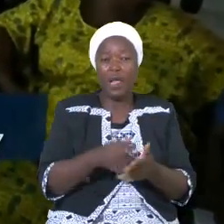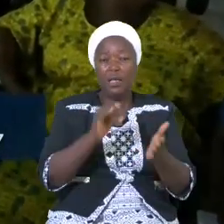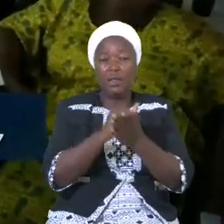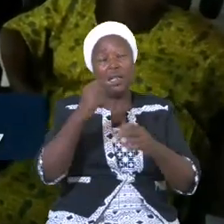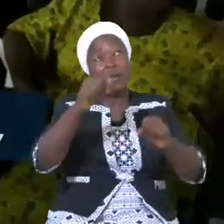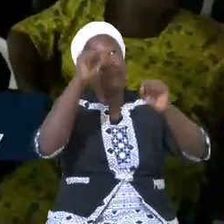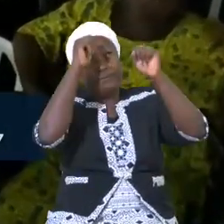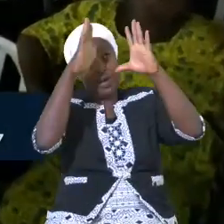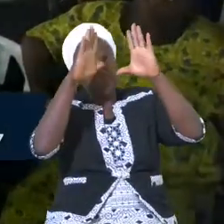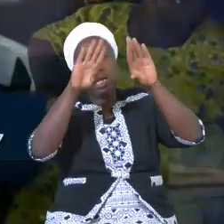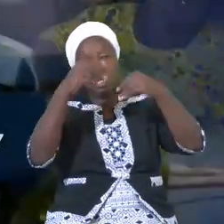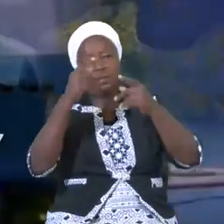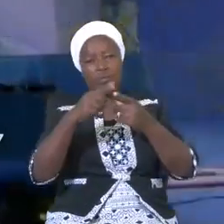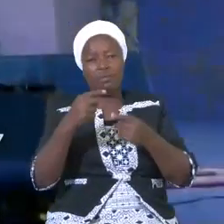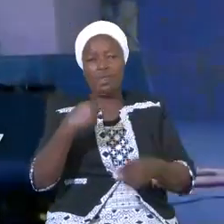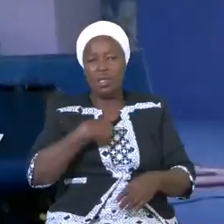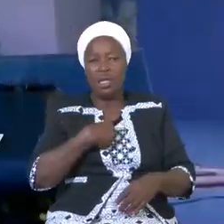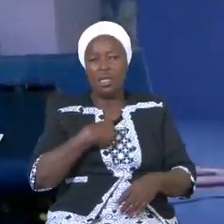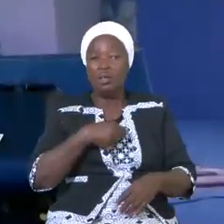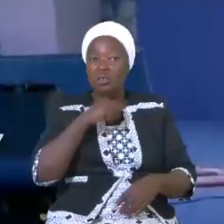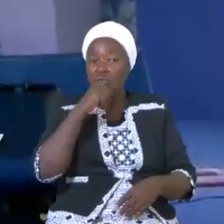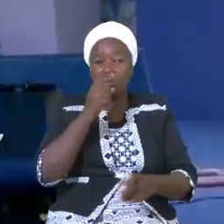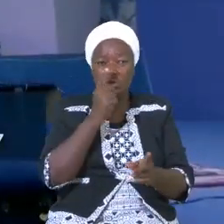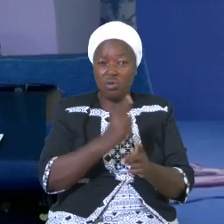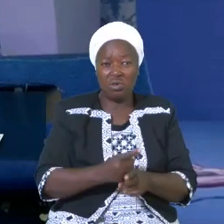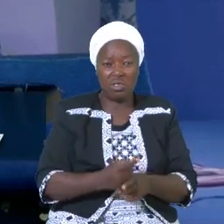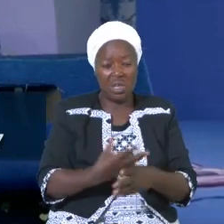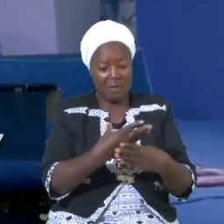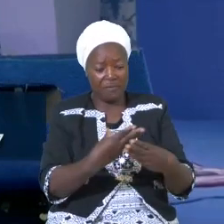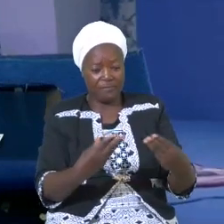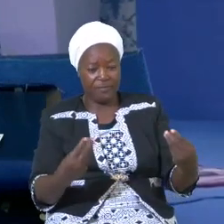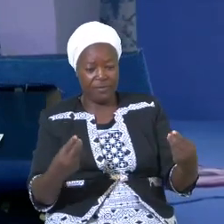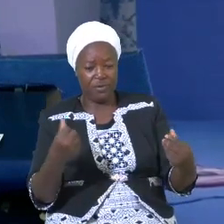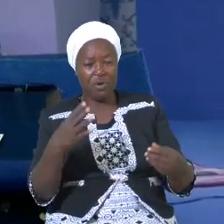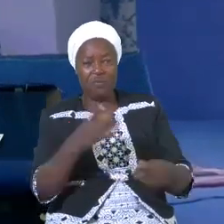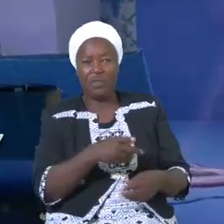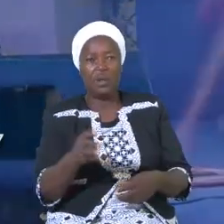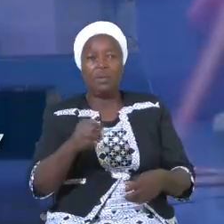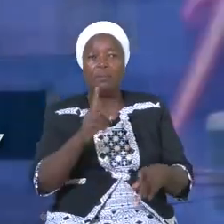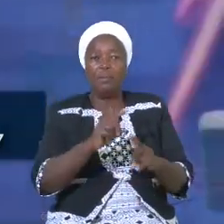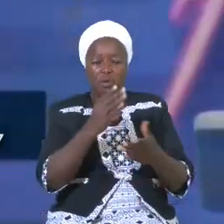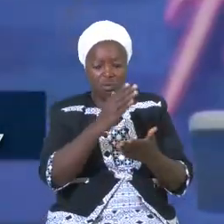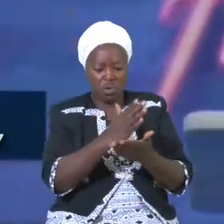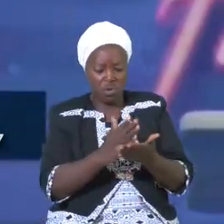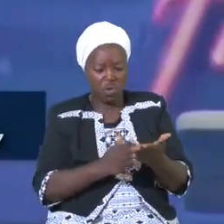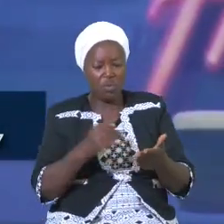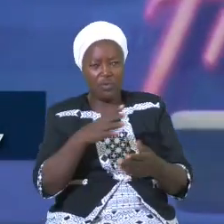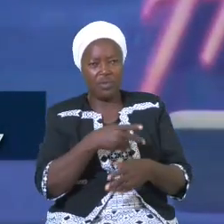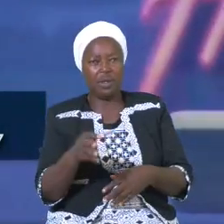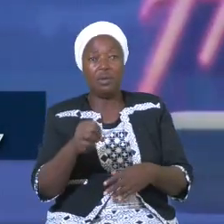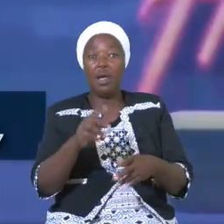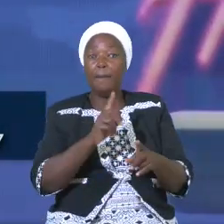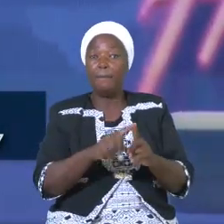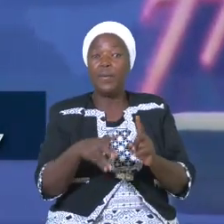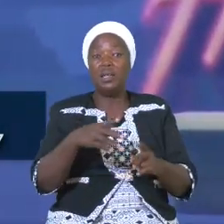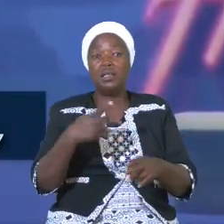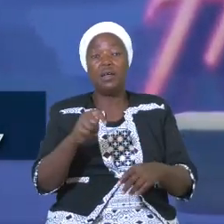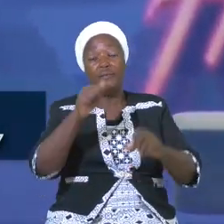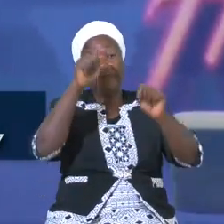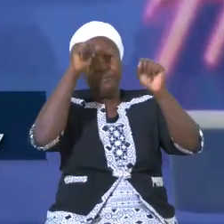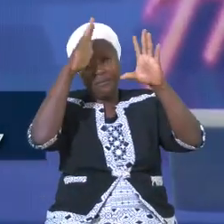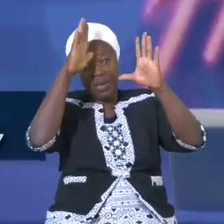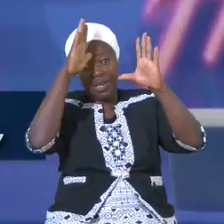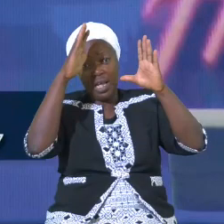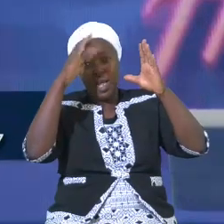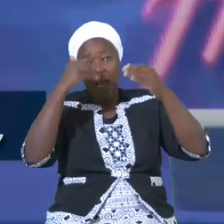giveth me not just few of them some of them the father has been